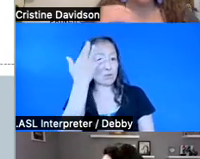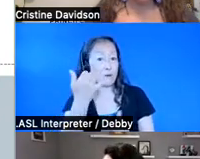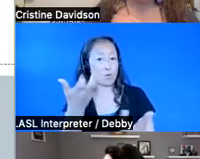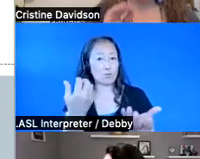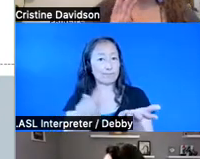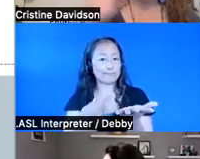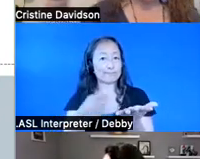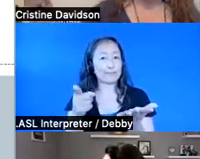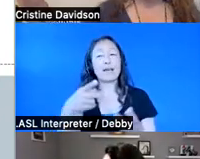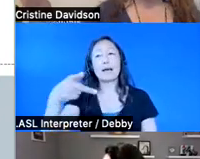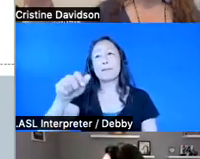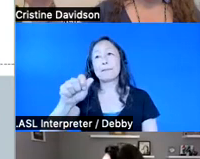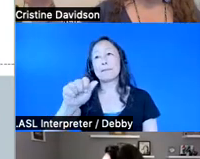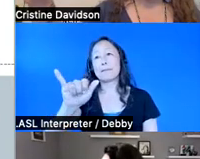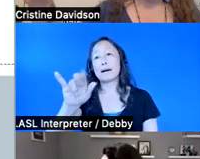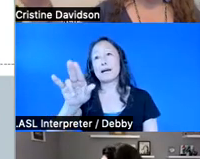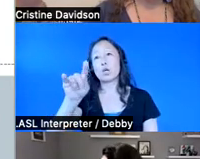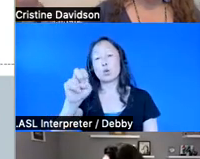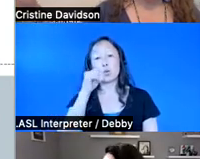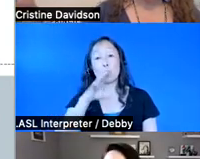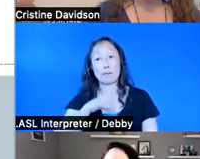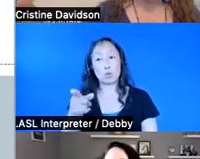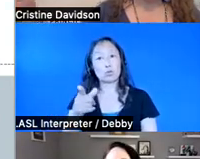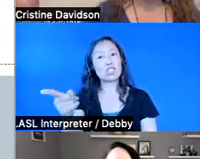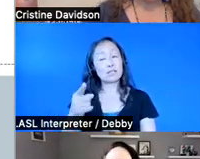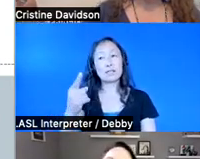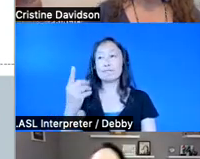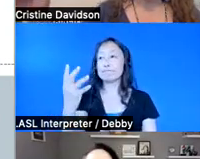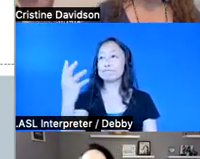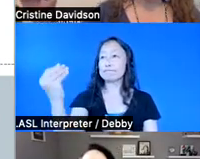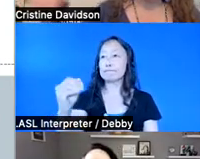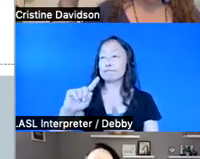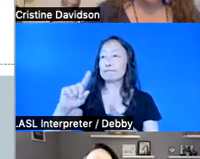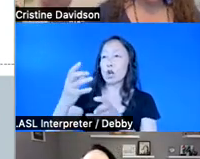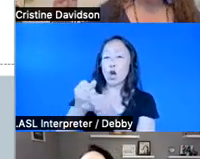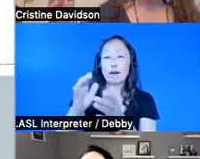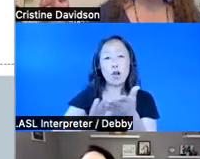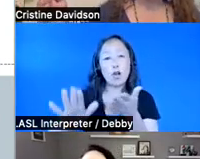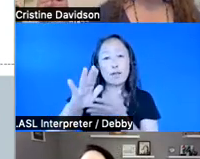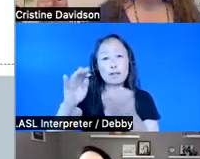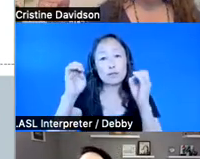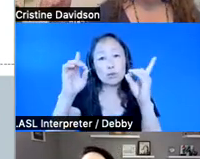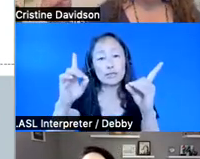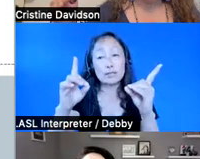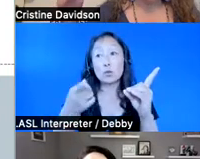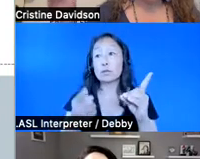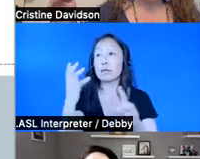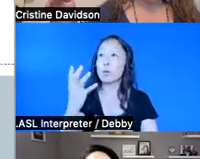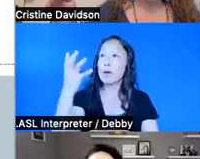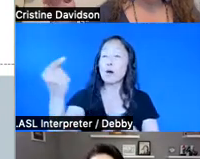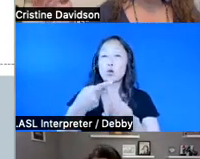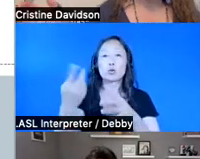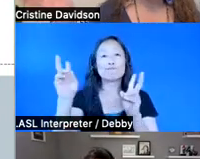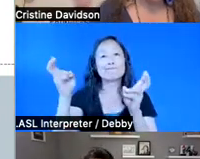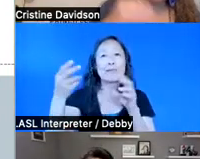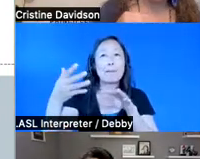she's a Paiute woman who went off to get a college education, right? So she went out into the mainstream